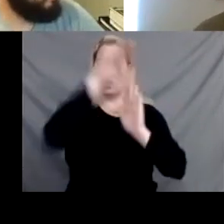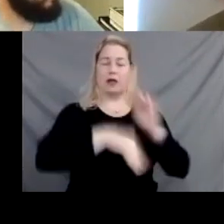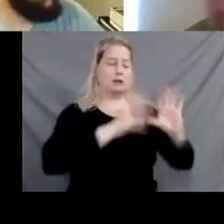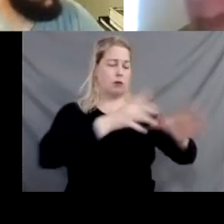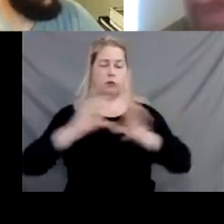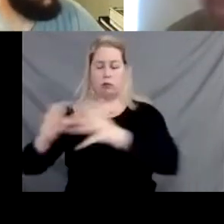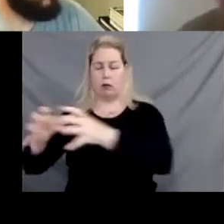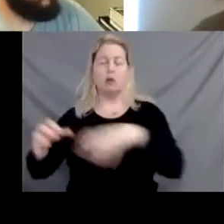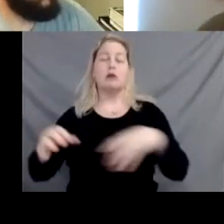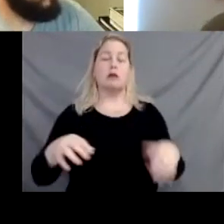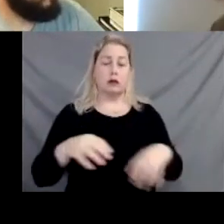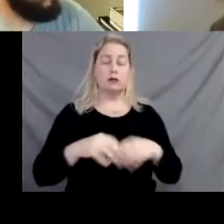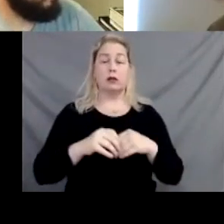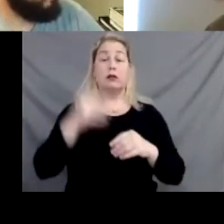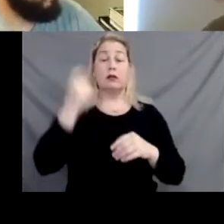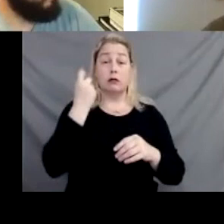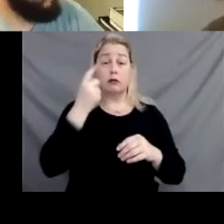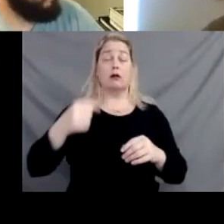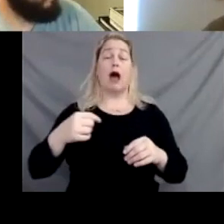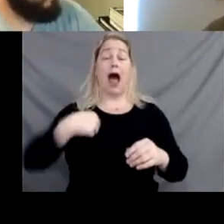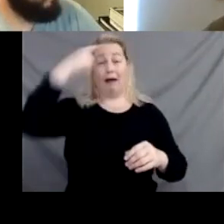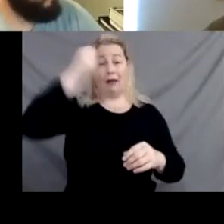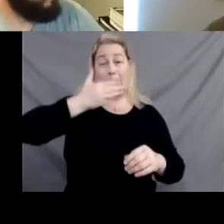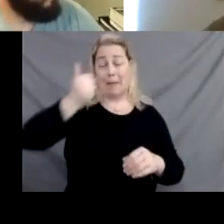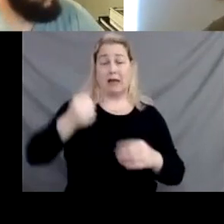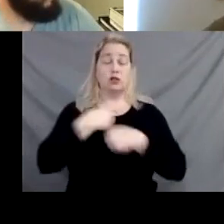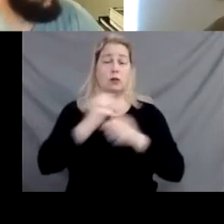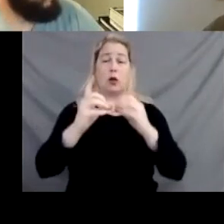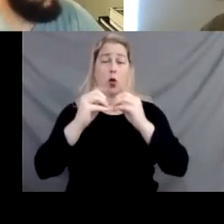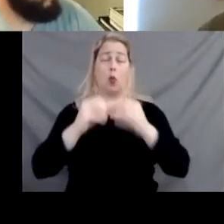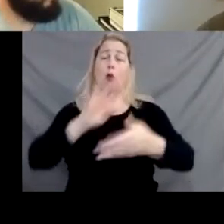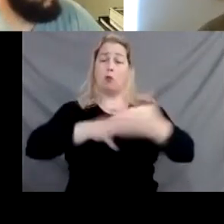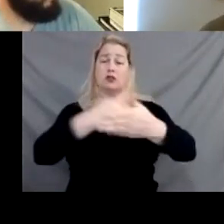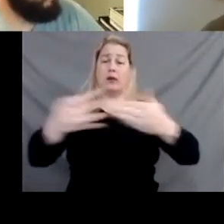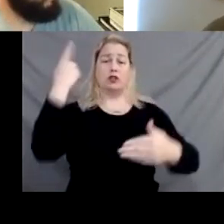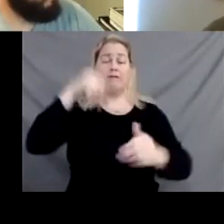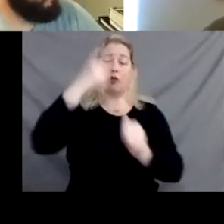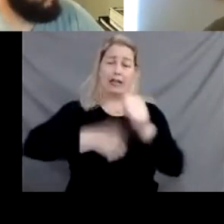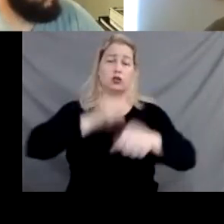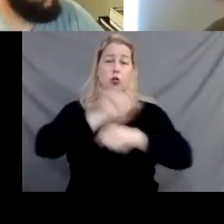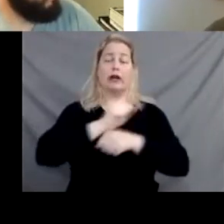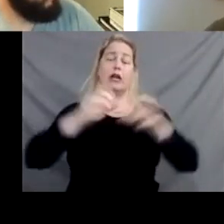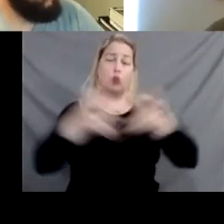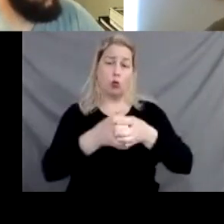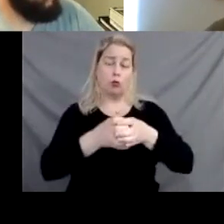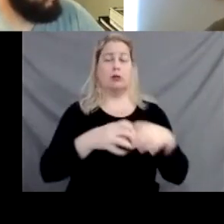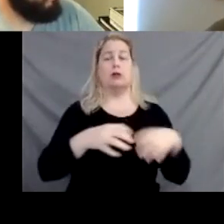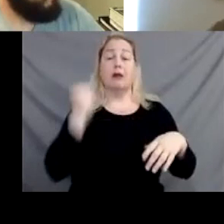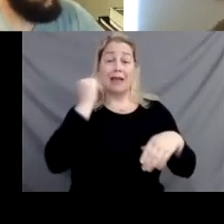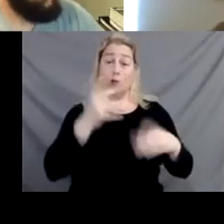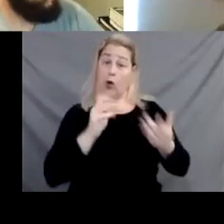suggest that we create additional spreadsheets for each of the working groups. And then if you want to join that working group,